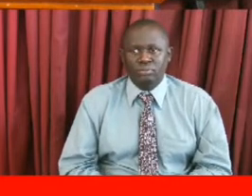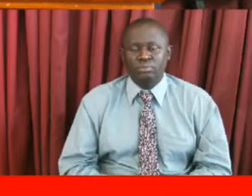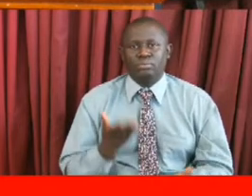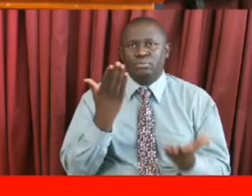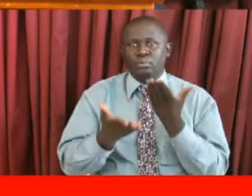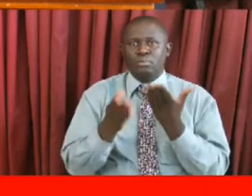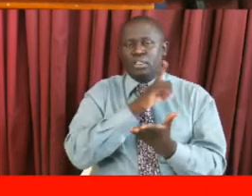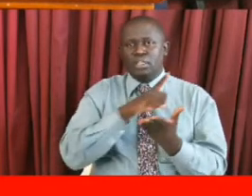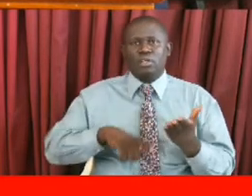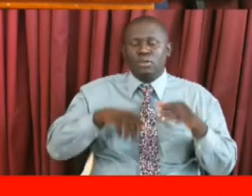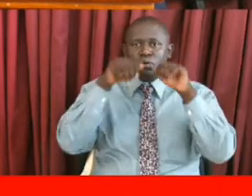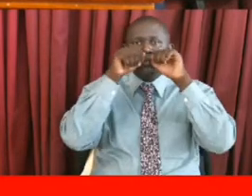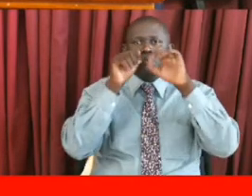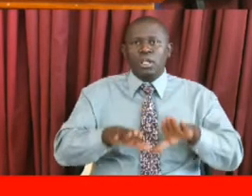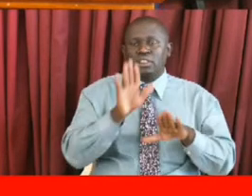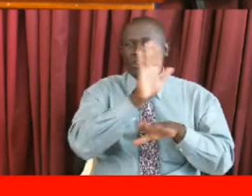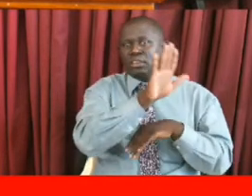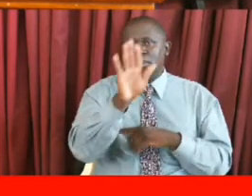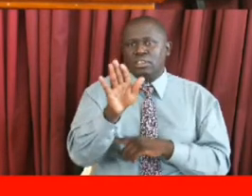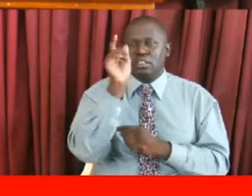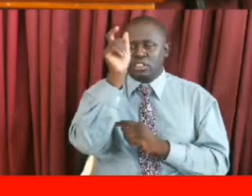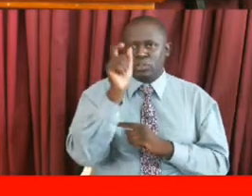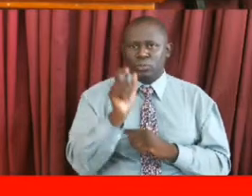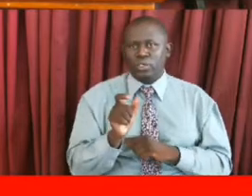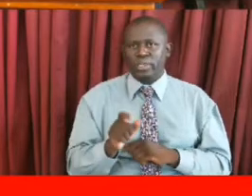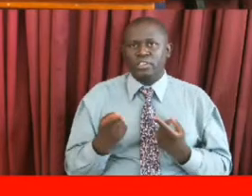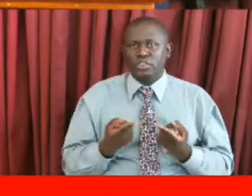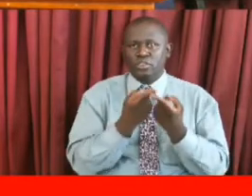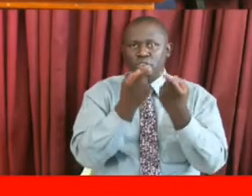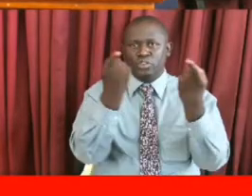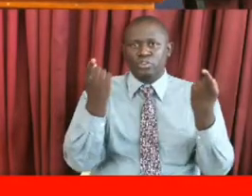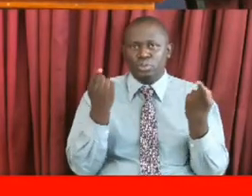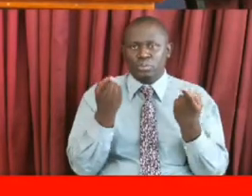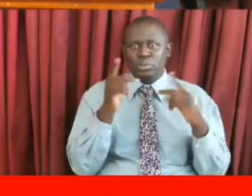may the Lord bless his word